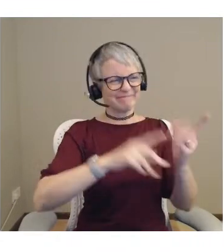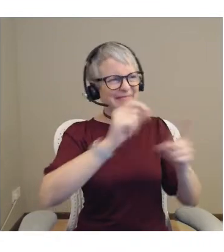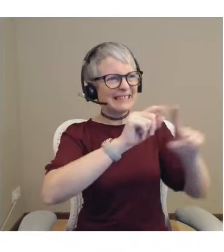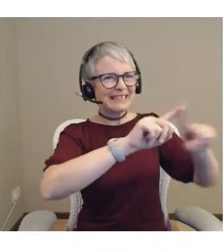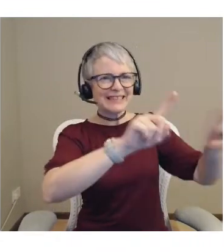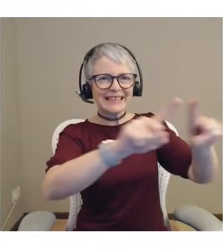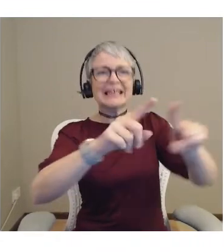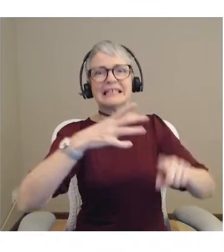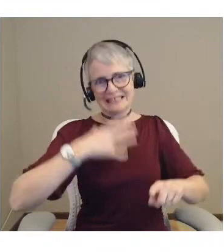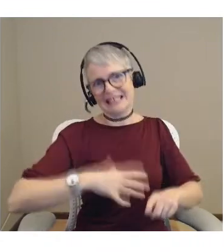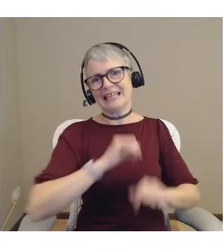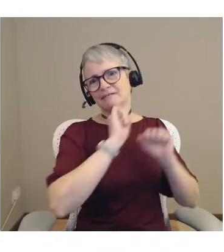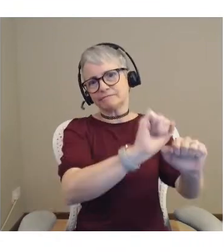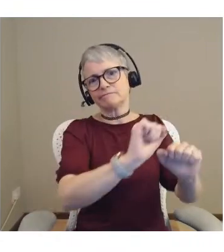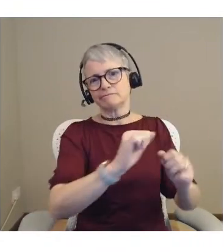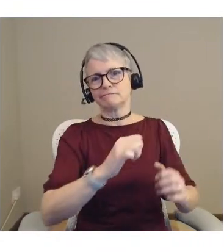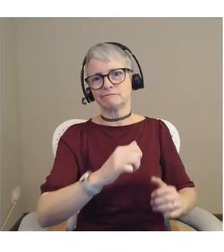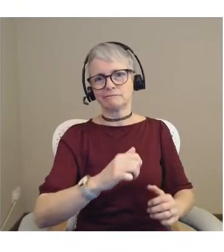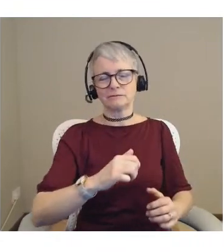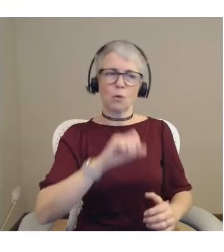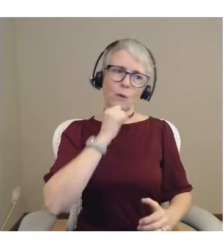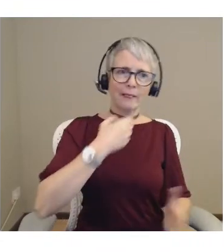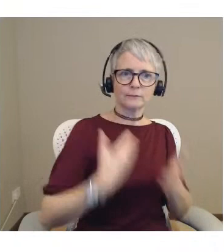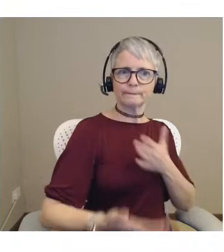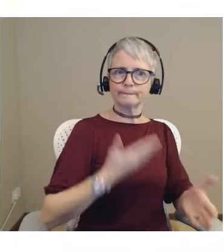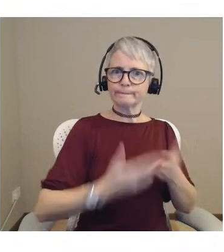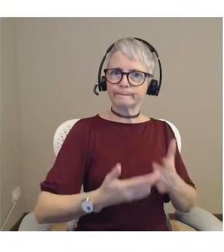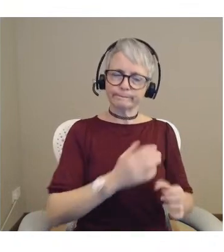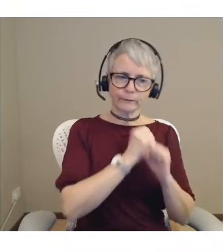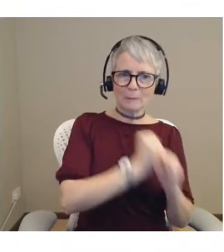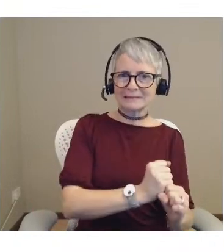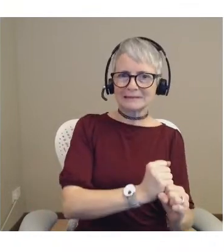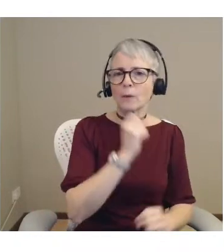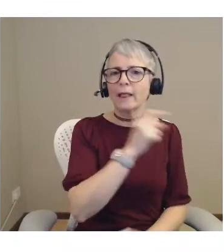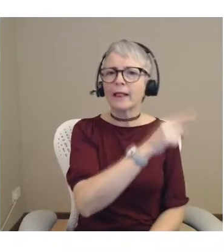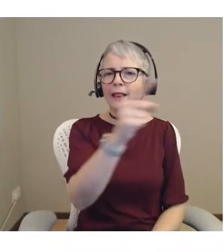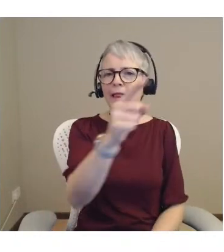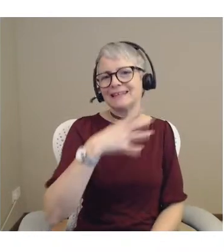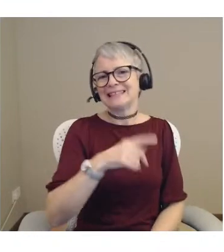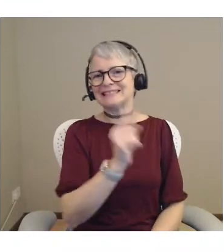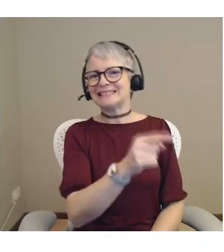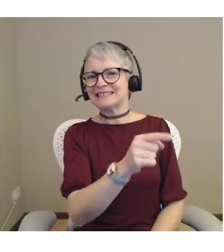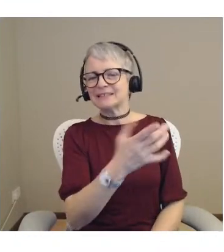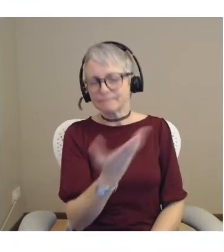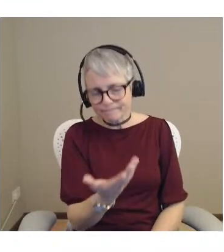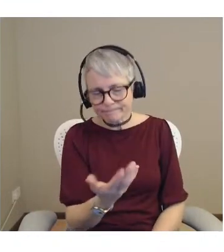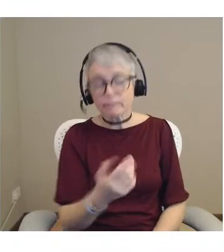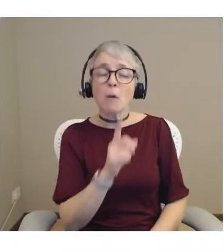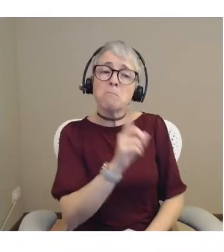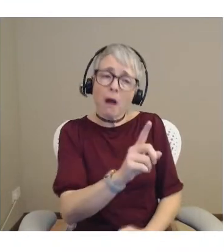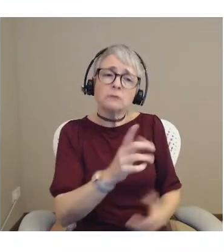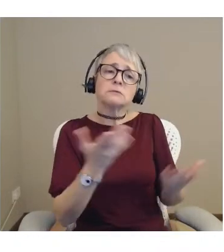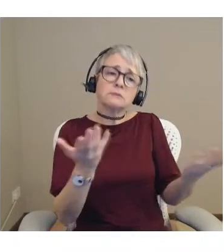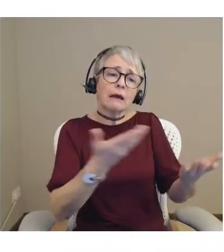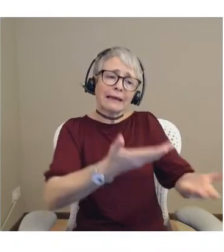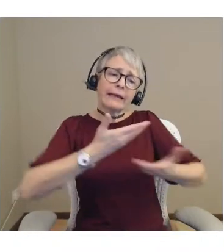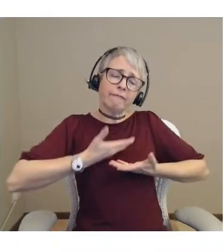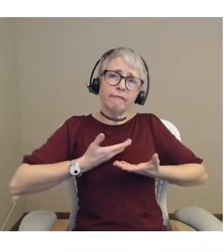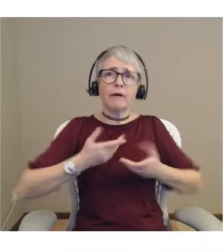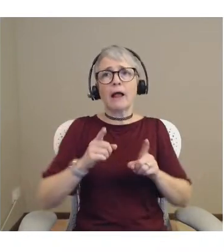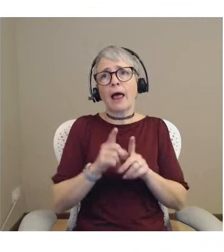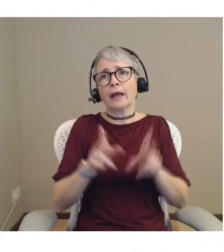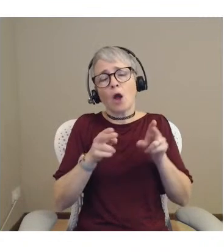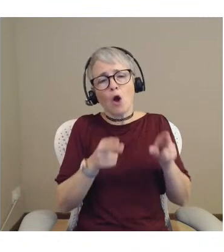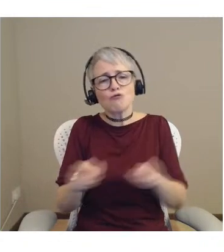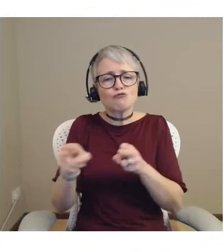why it's positive, and it gives us all a roadmap, but we will need to